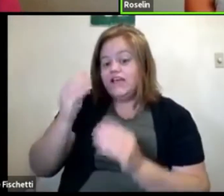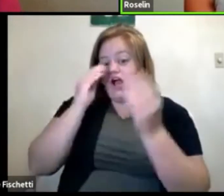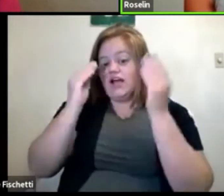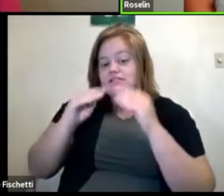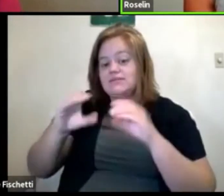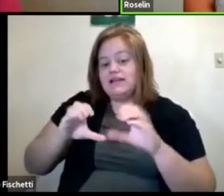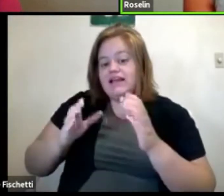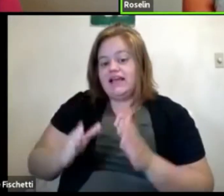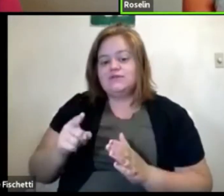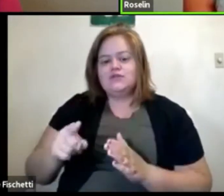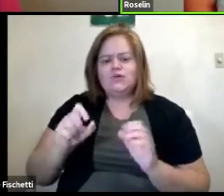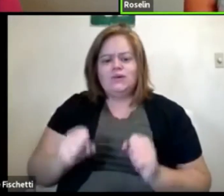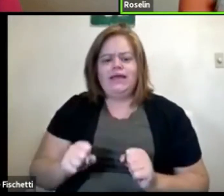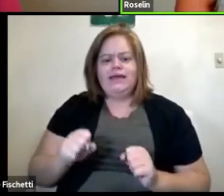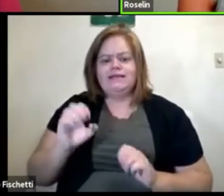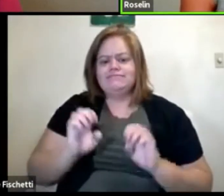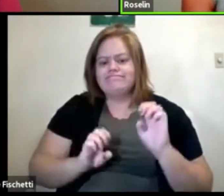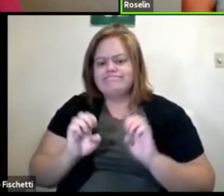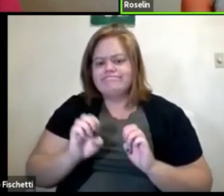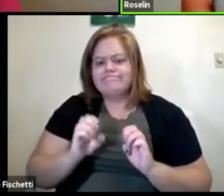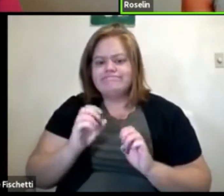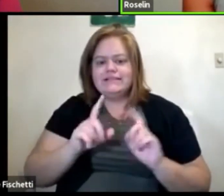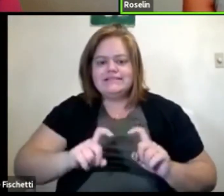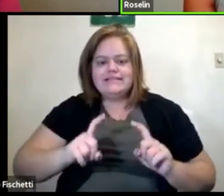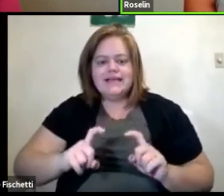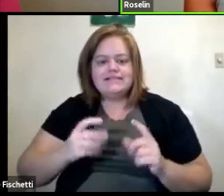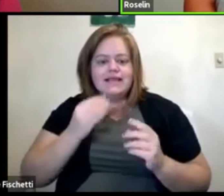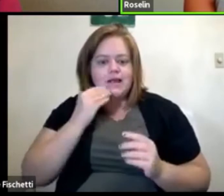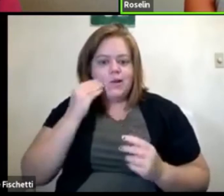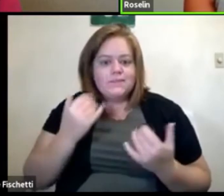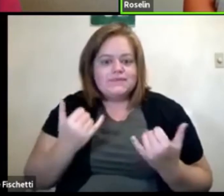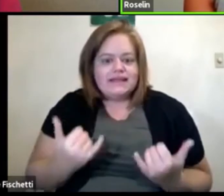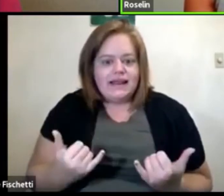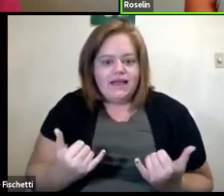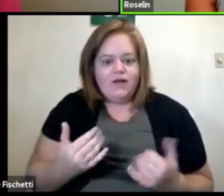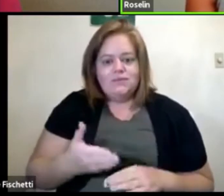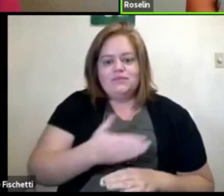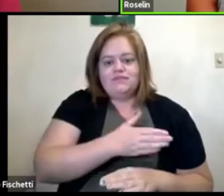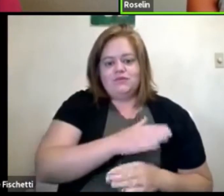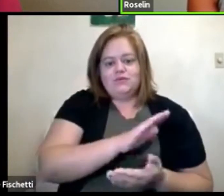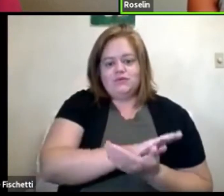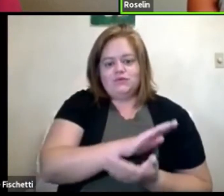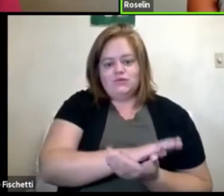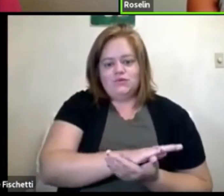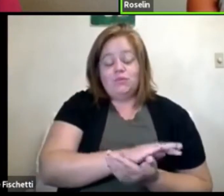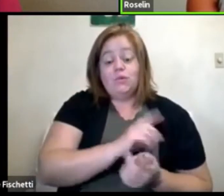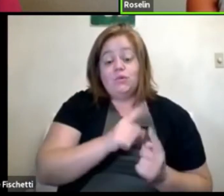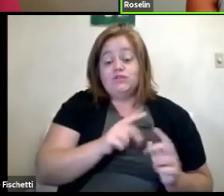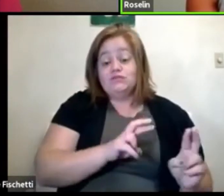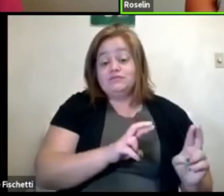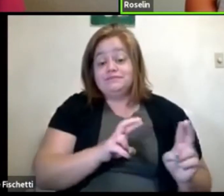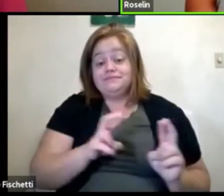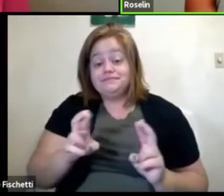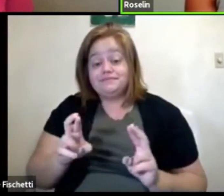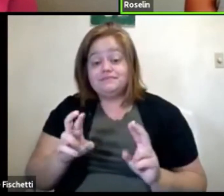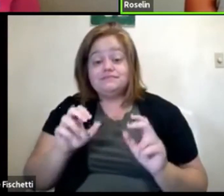of exploration at home. That when the day comes that you can have